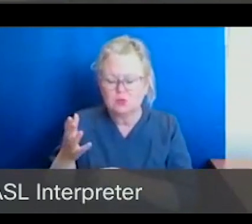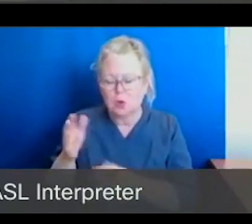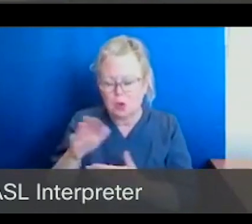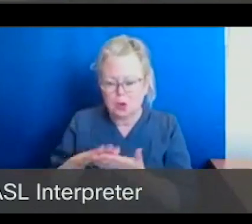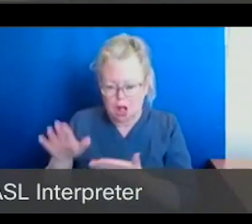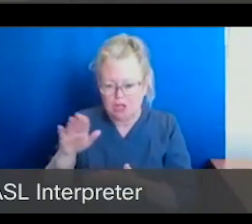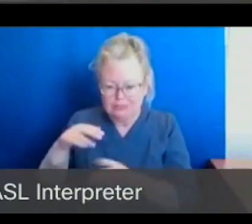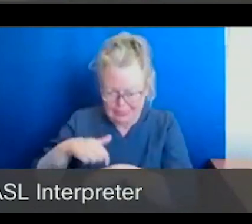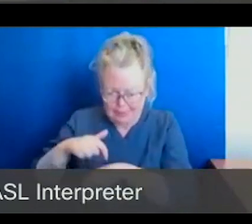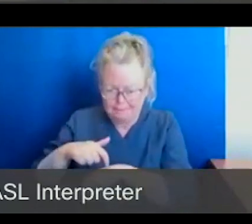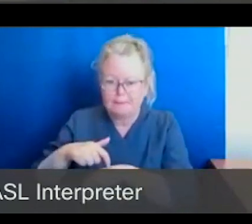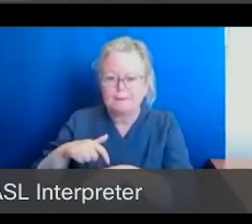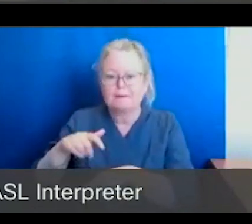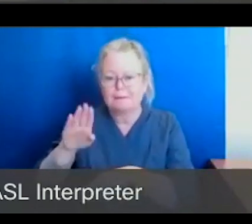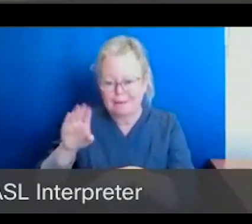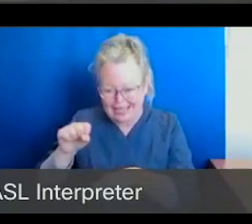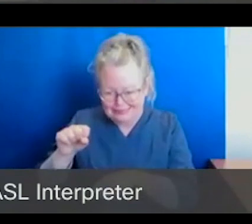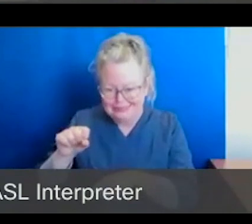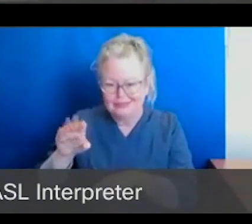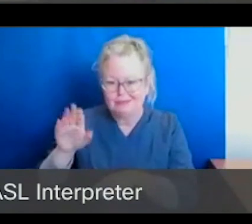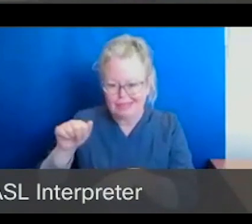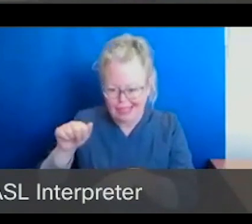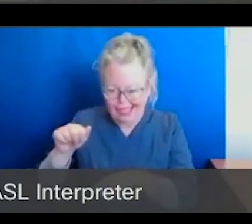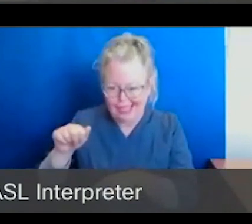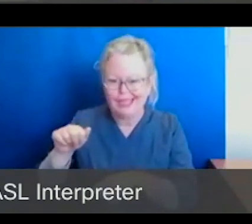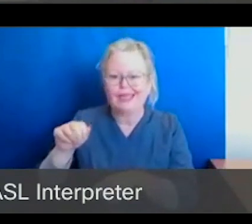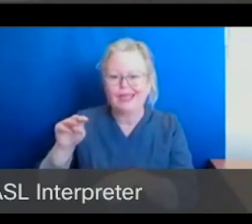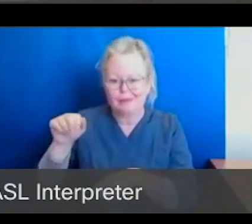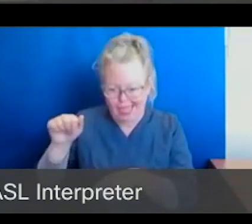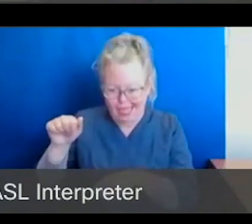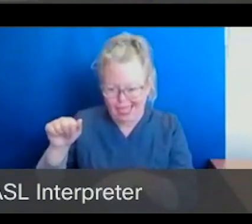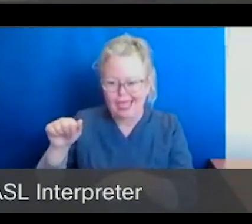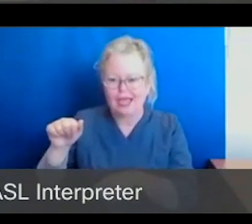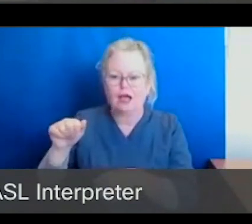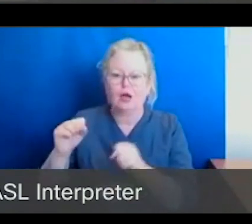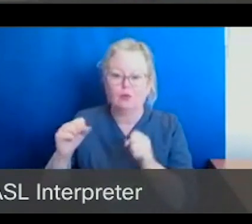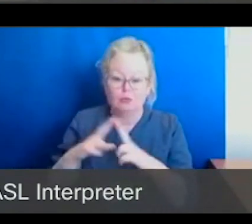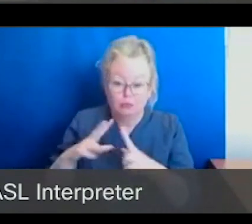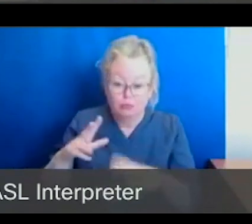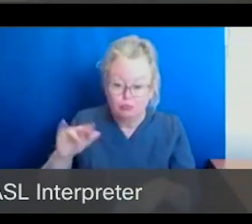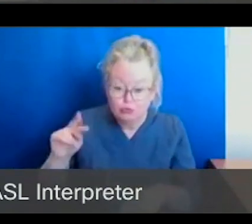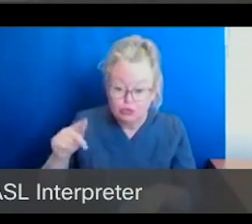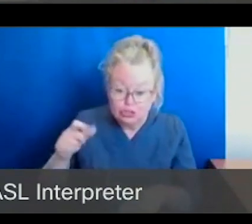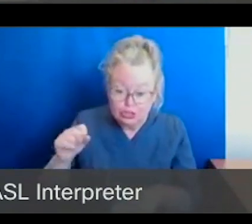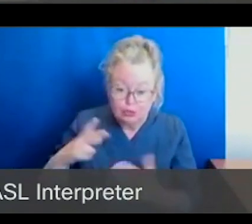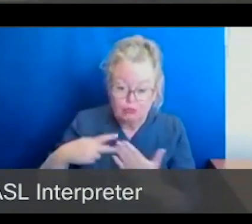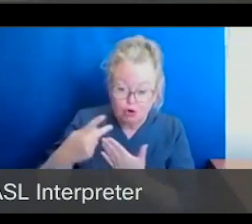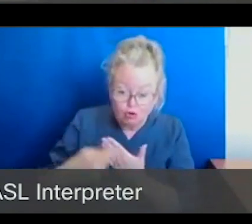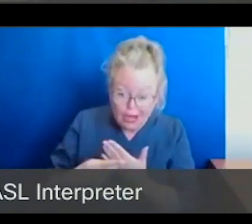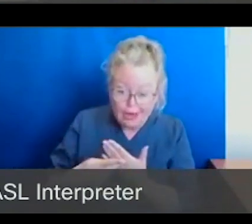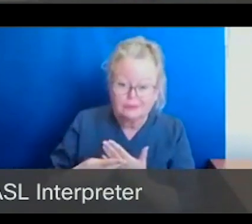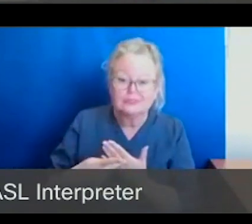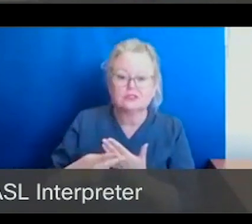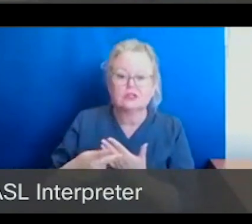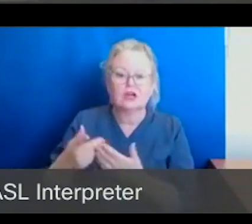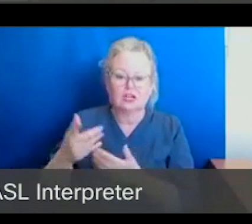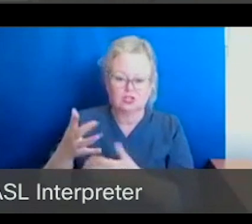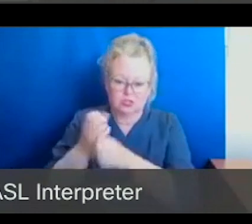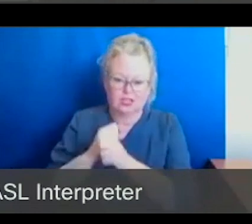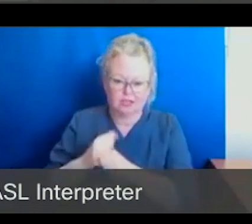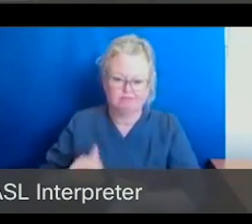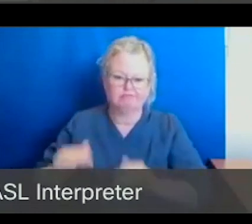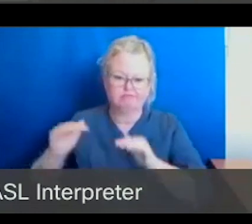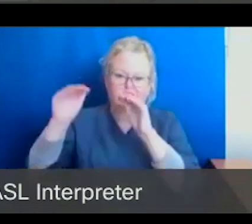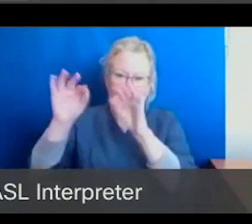education. And this includes developmental education, bridge programs, programs that lead to occupational certificates, associate